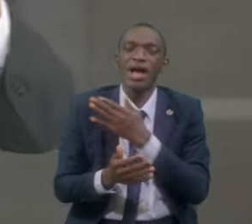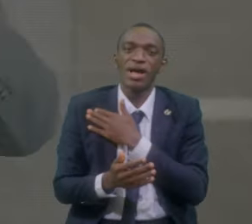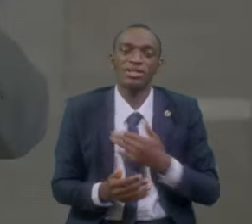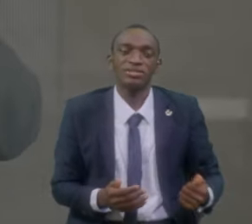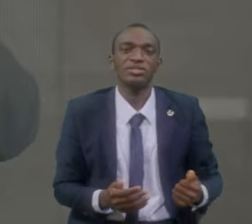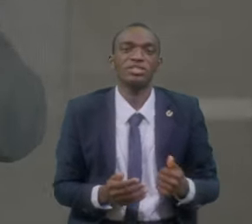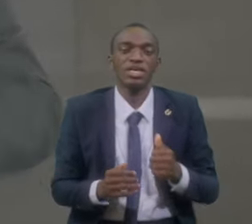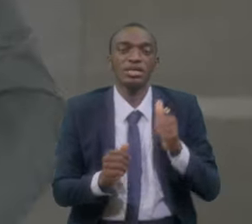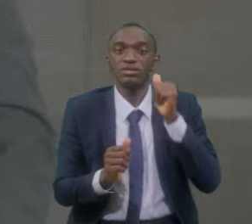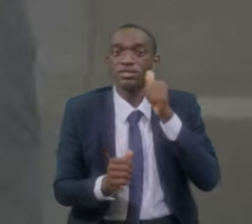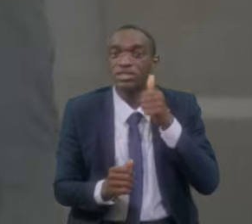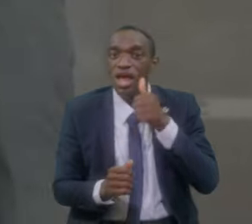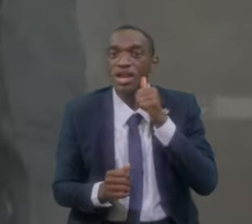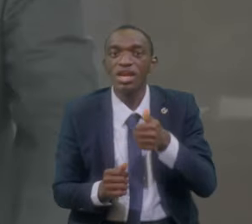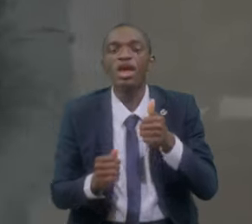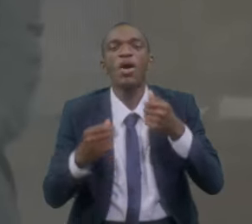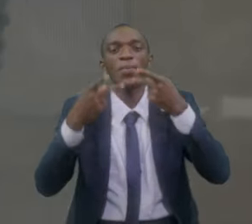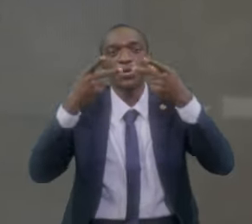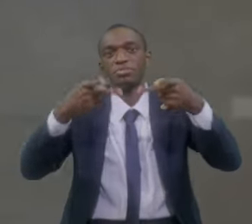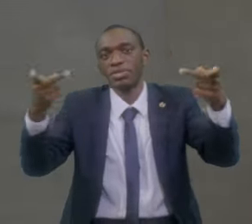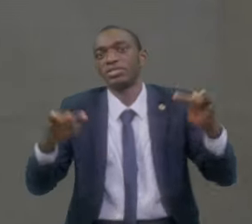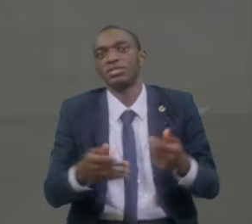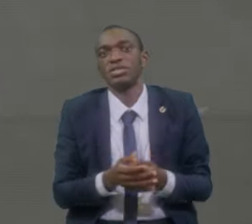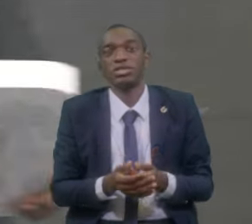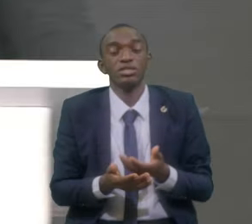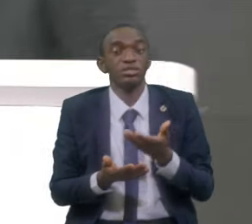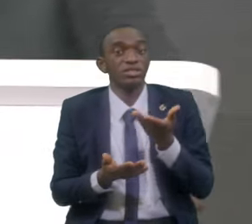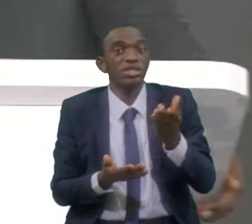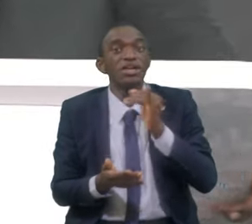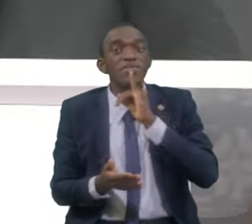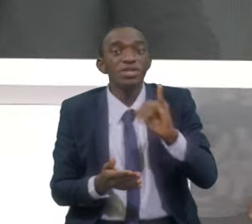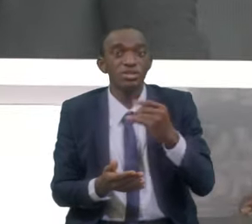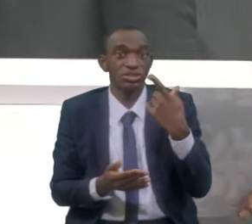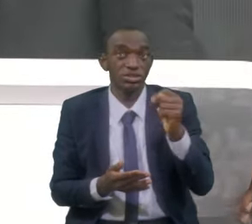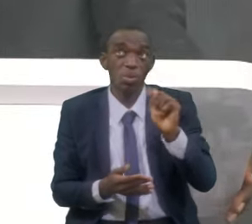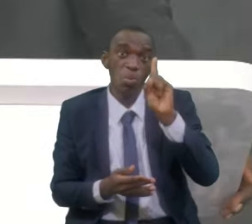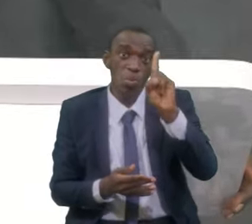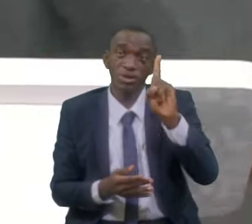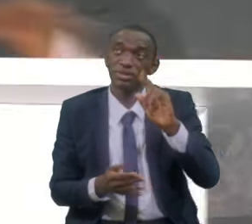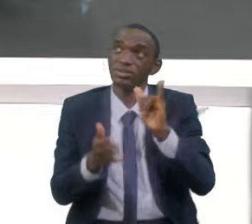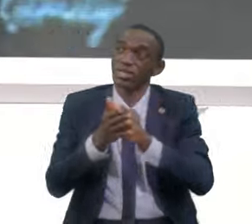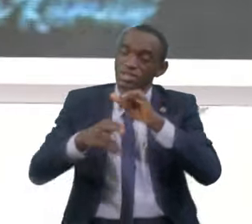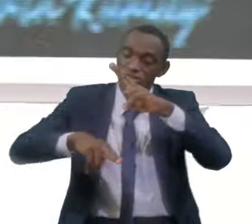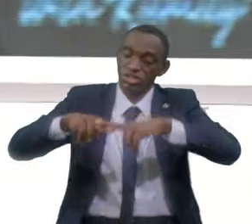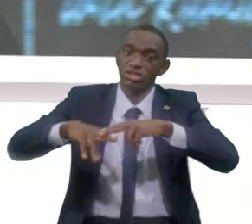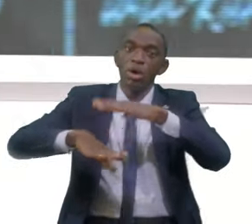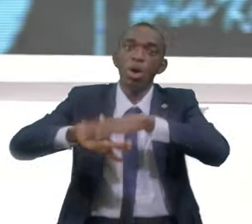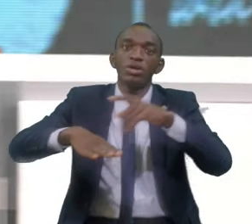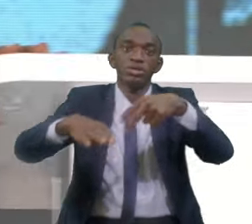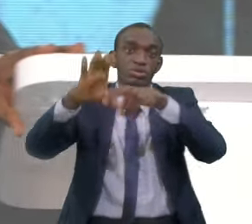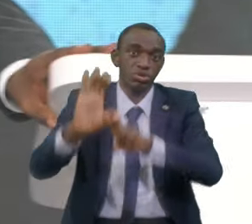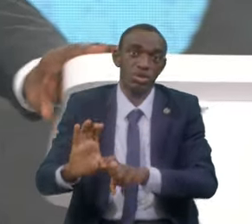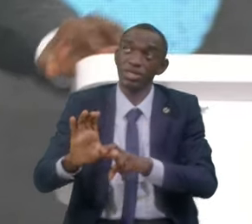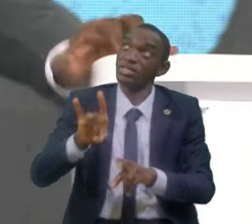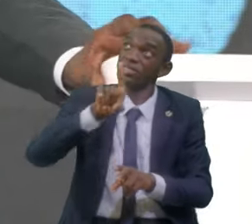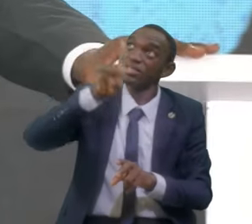daily prosperity. There is the one that sits on the throne, and he is the